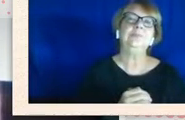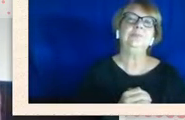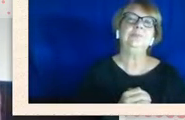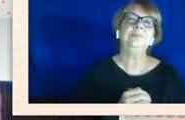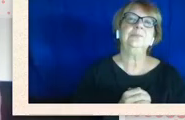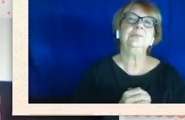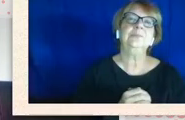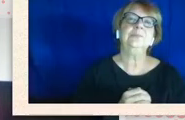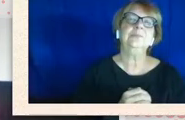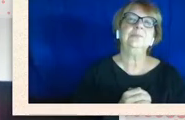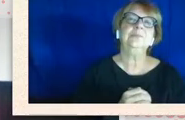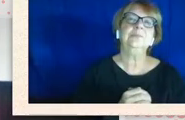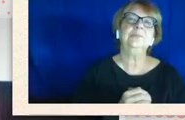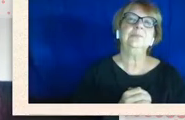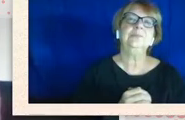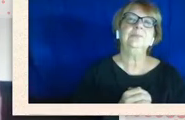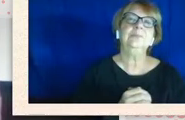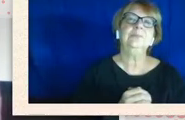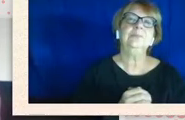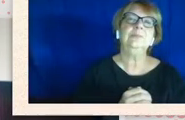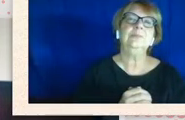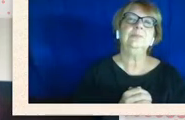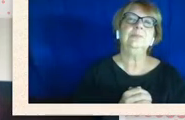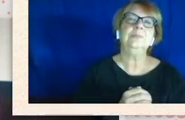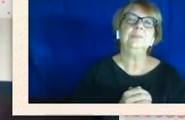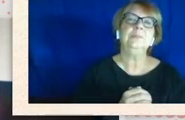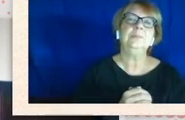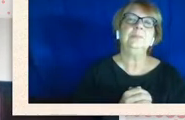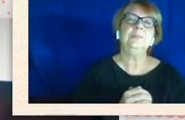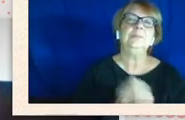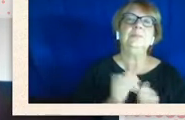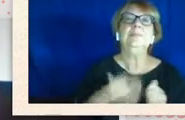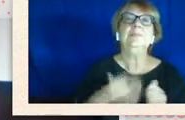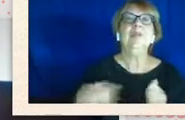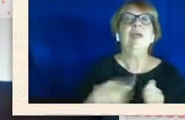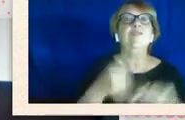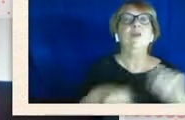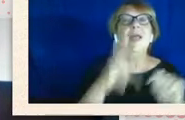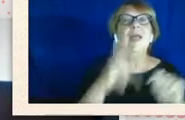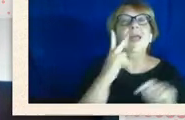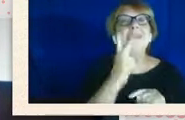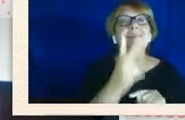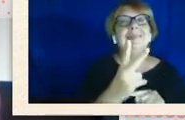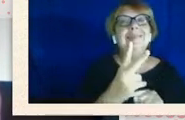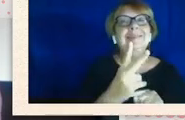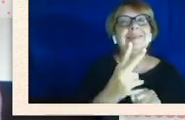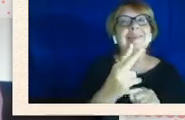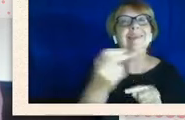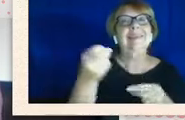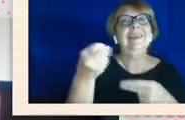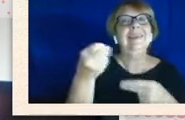For those of you who can't see this slides due to